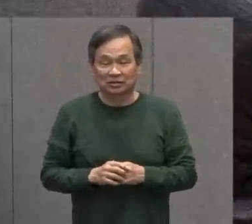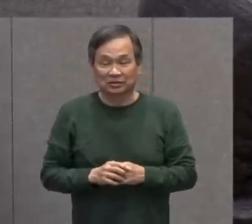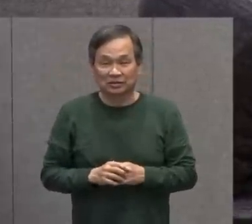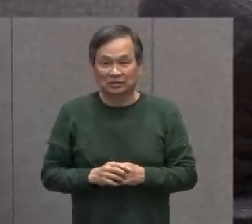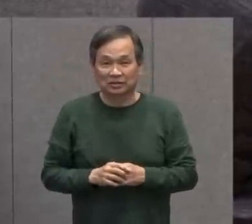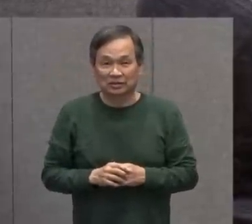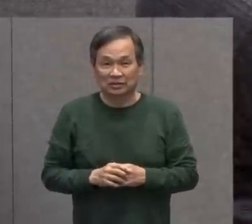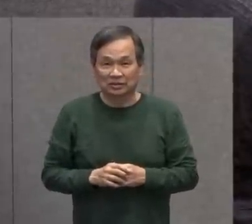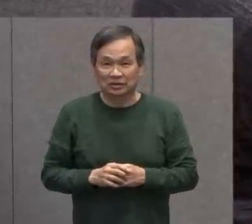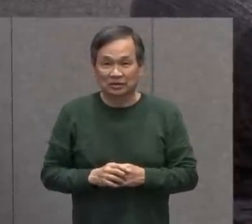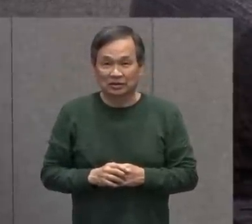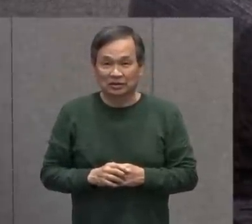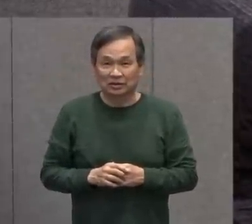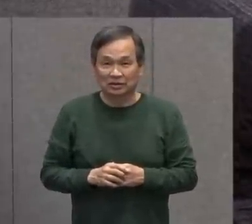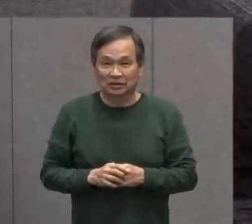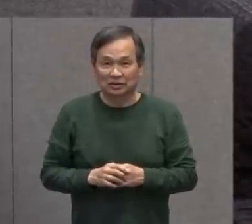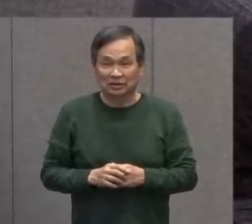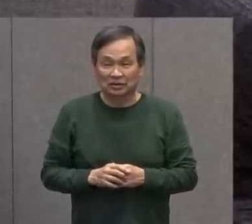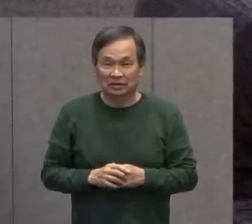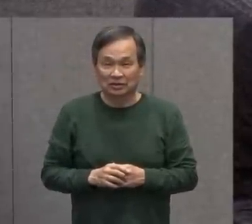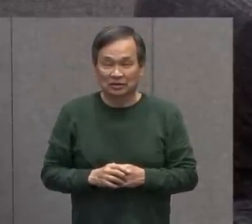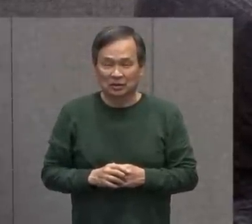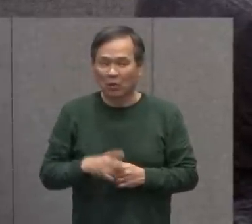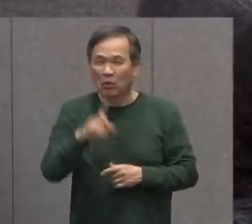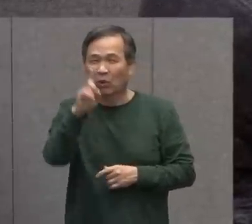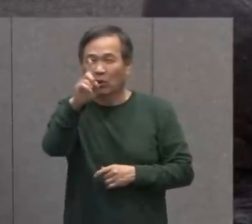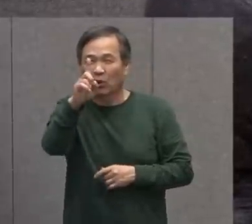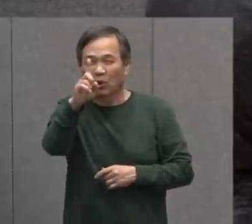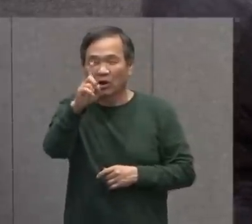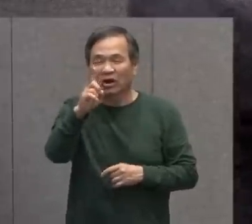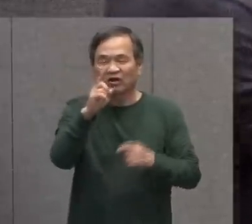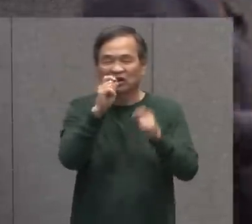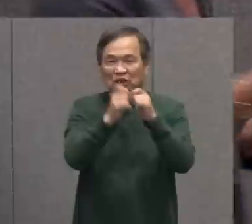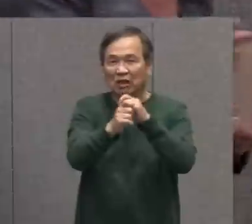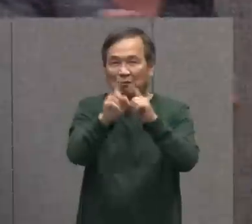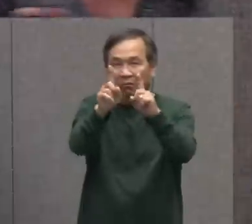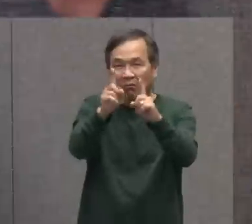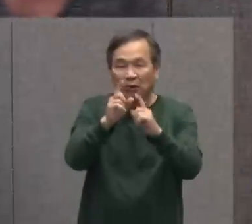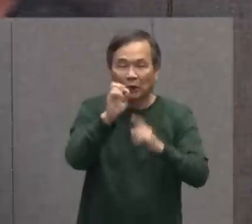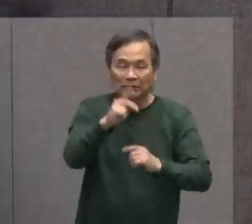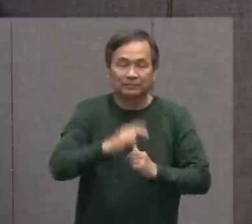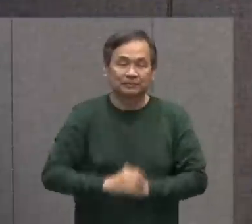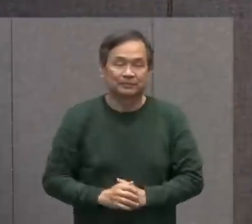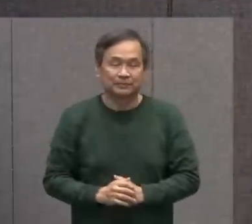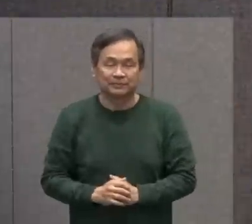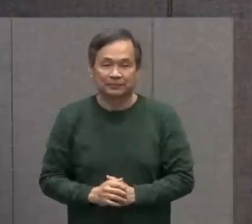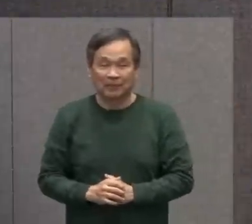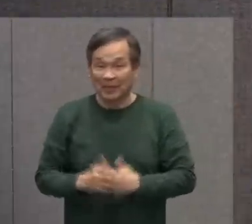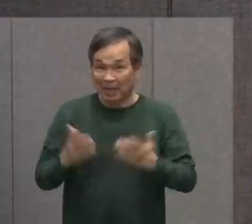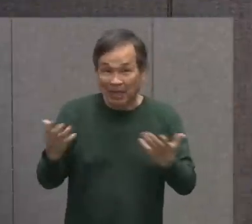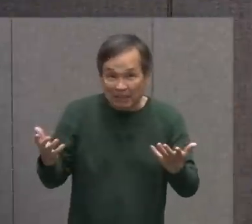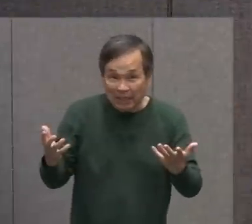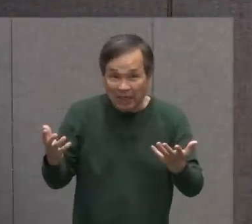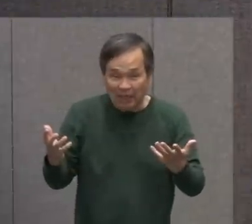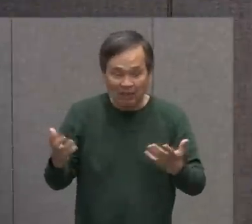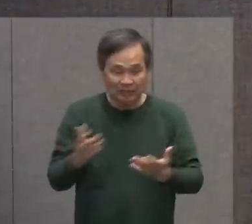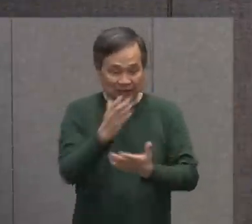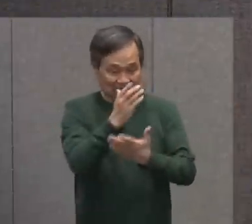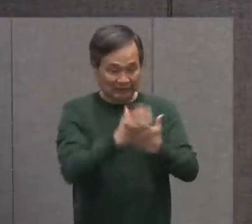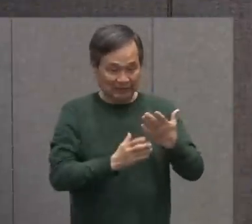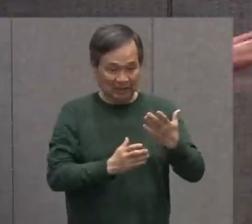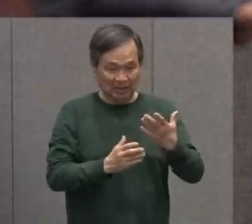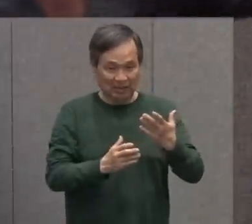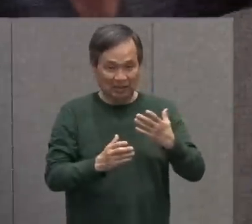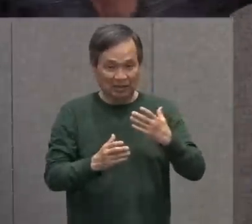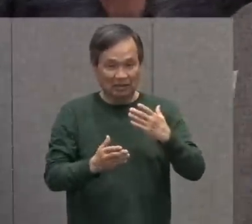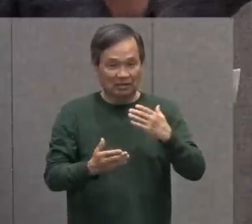more. There we go. This is really how I want it to look. Okay. So now I've hidden some, and let's think